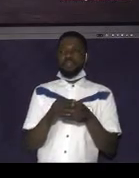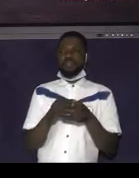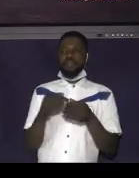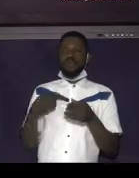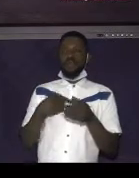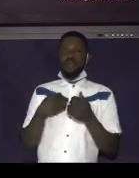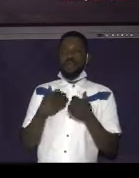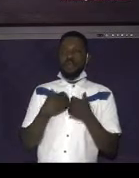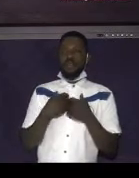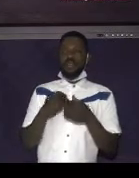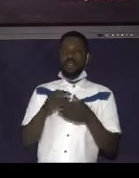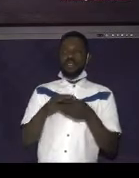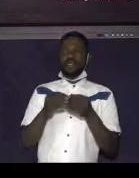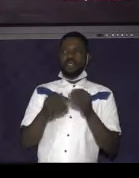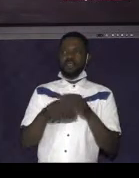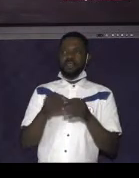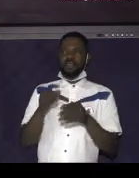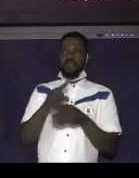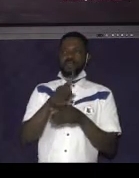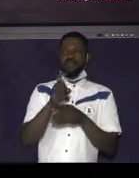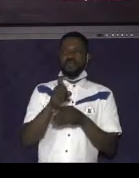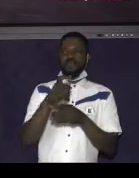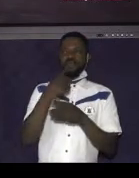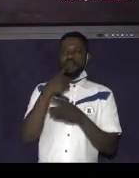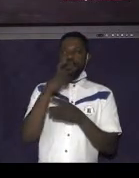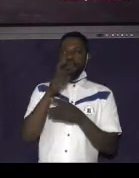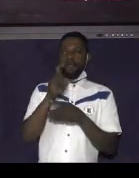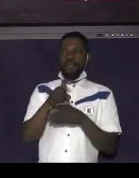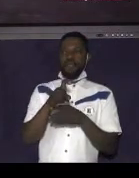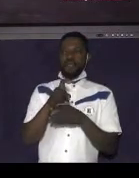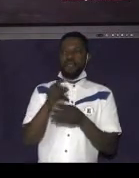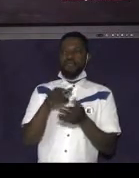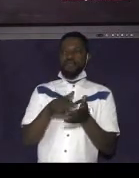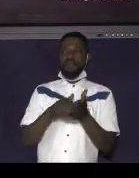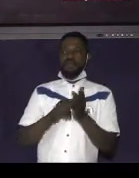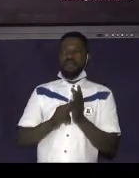We have statements, questions,